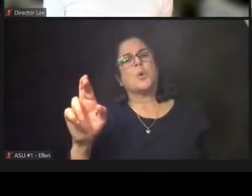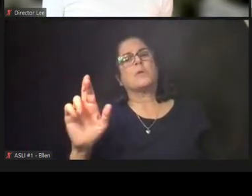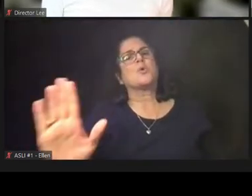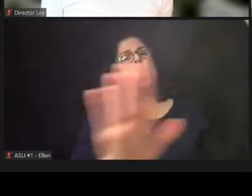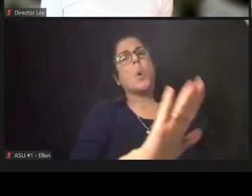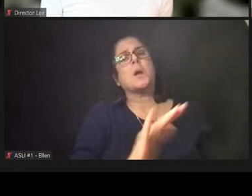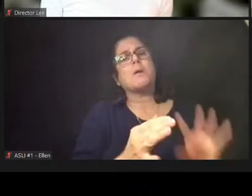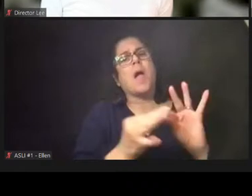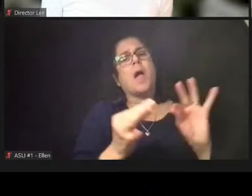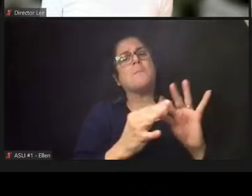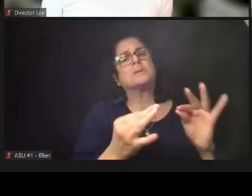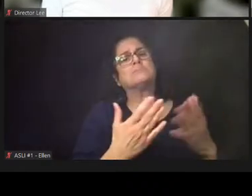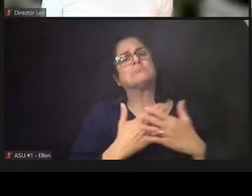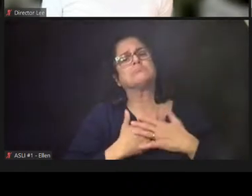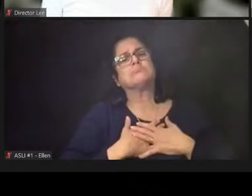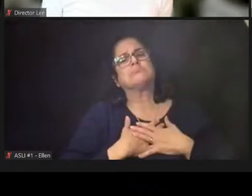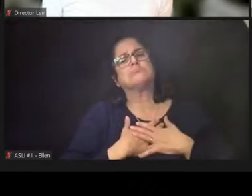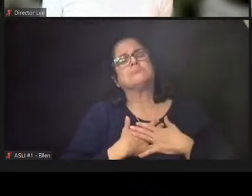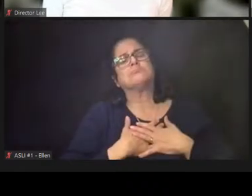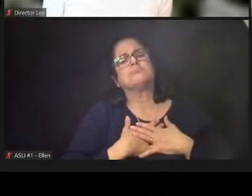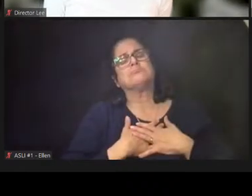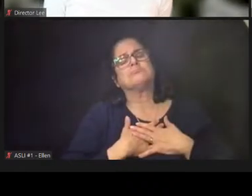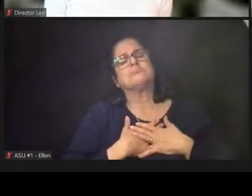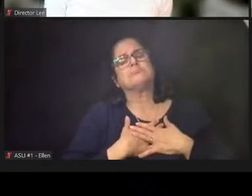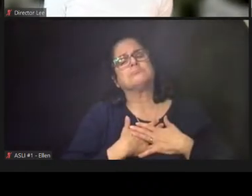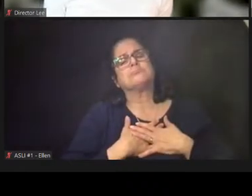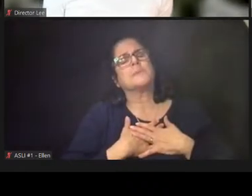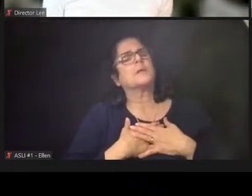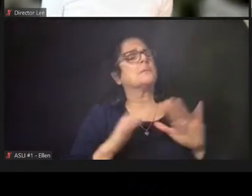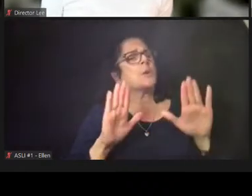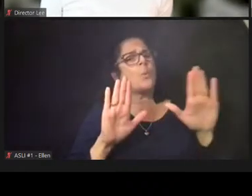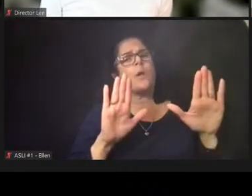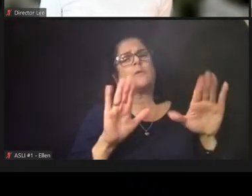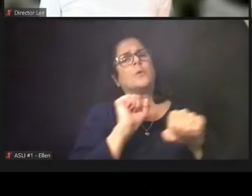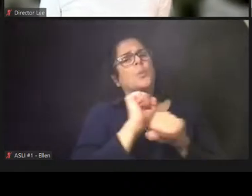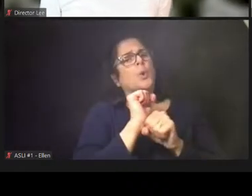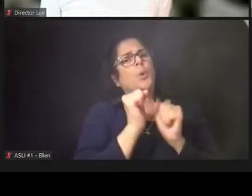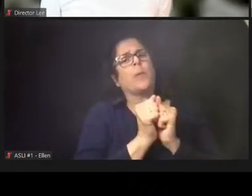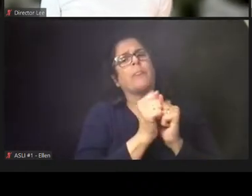heart, and it has been wonderful to work with you all these years,